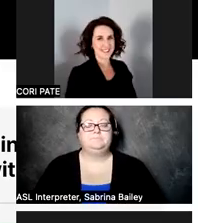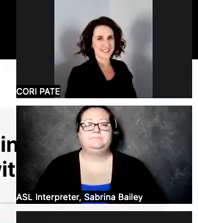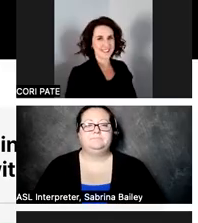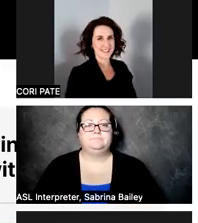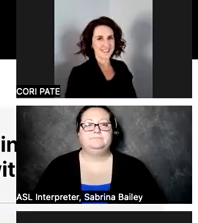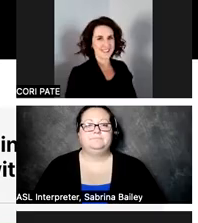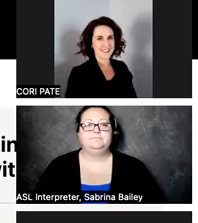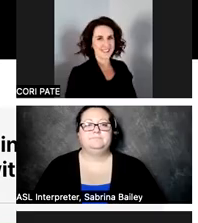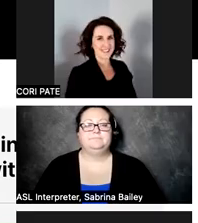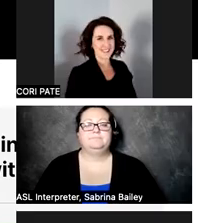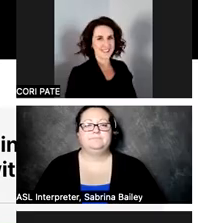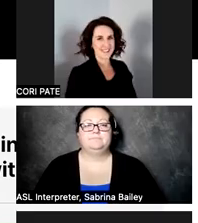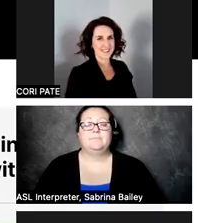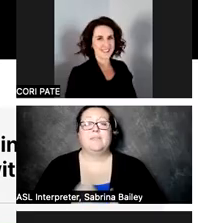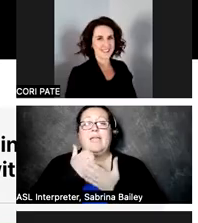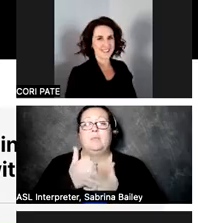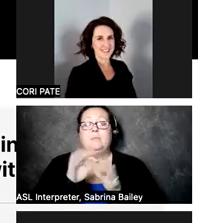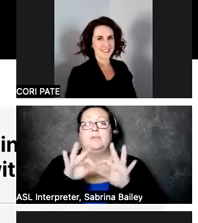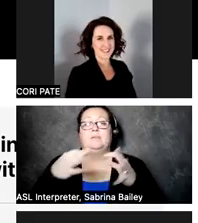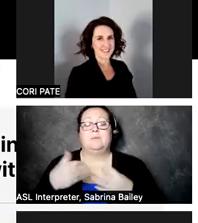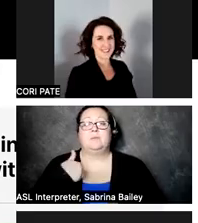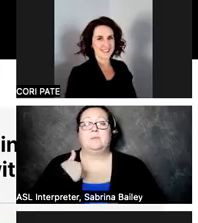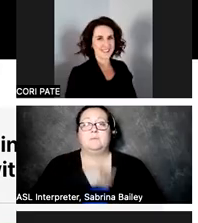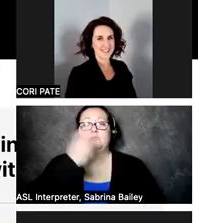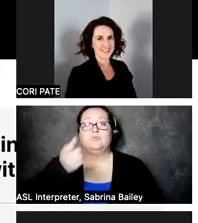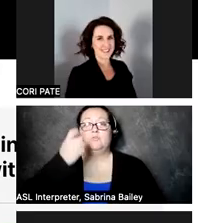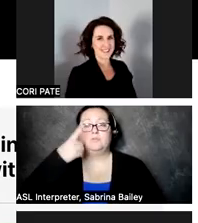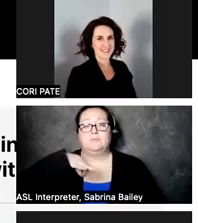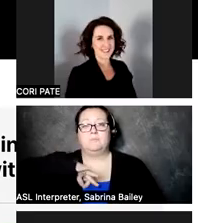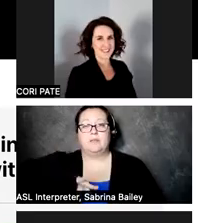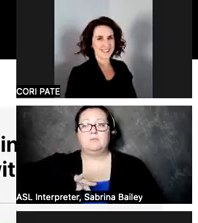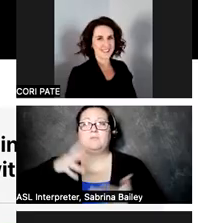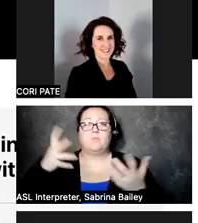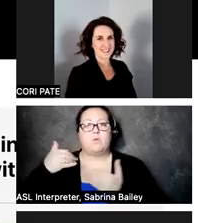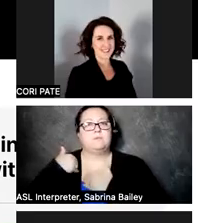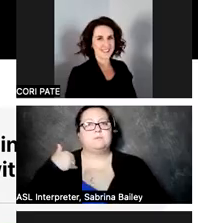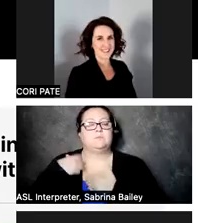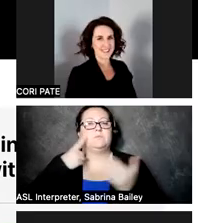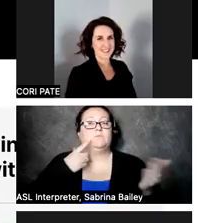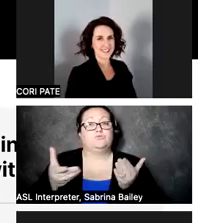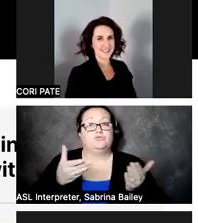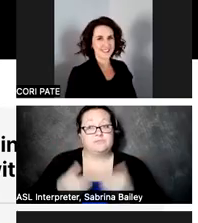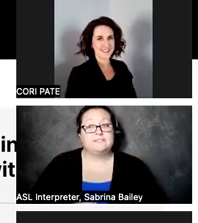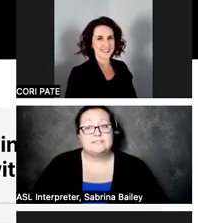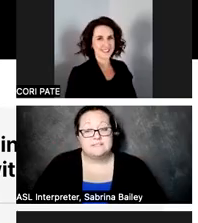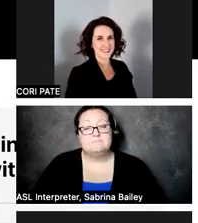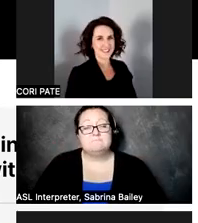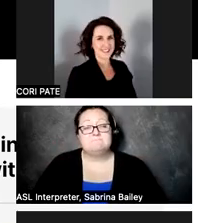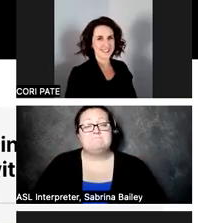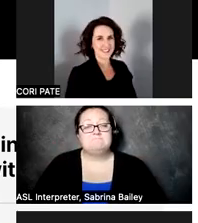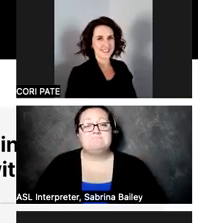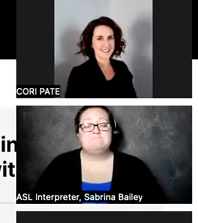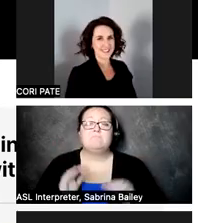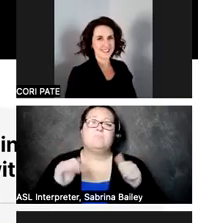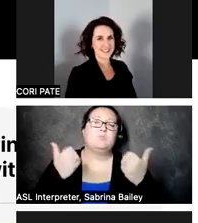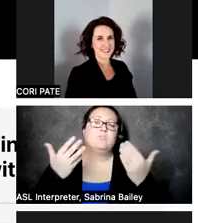And one more, helping family members understand the benefits and responsibilities of the services. So providing